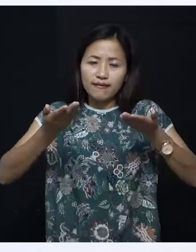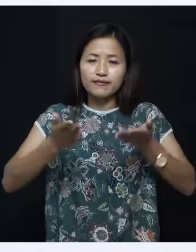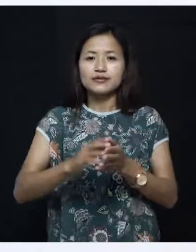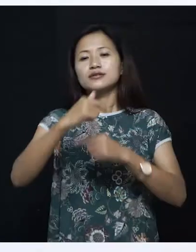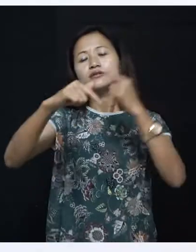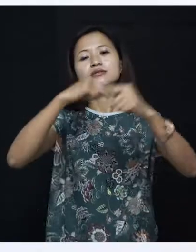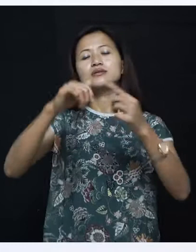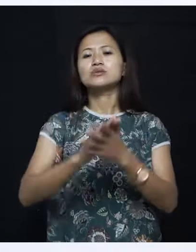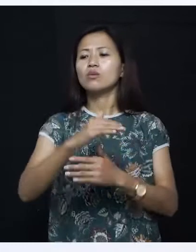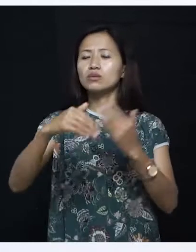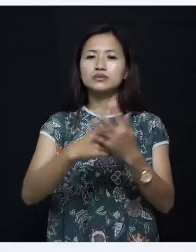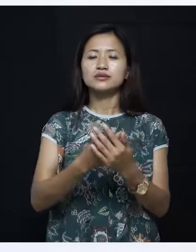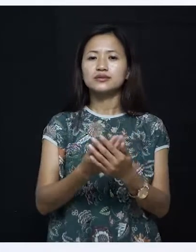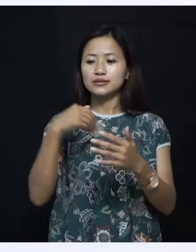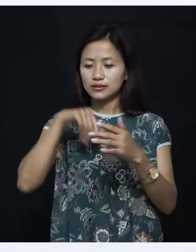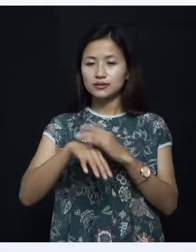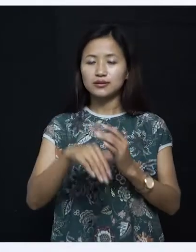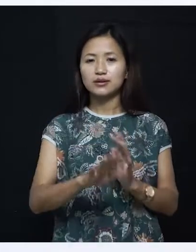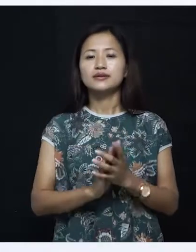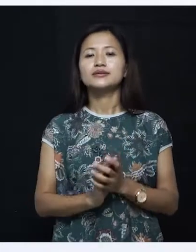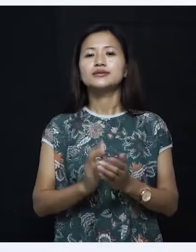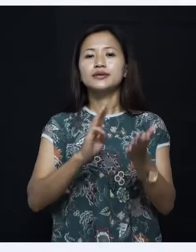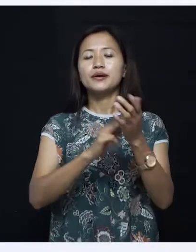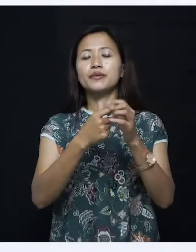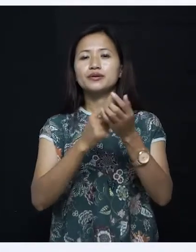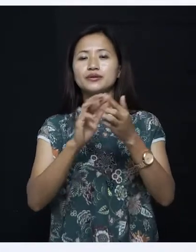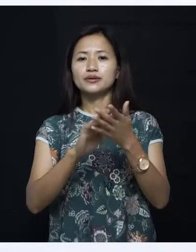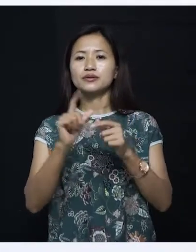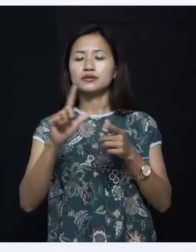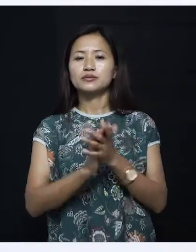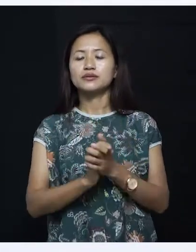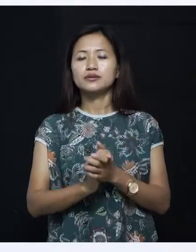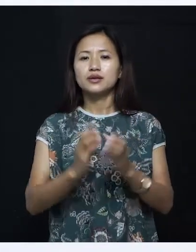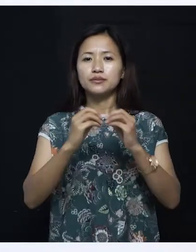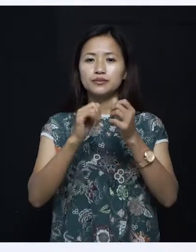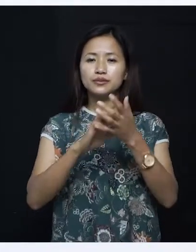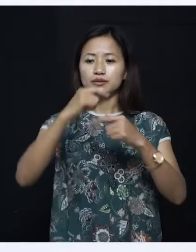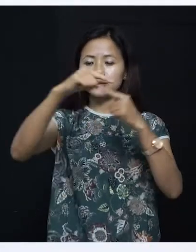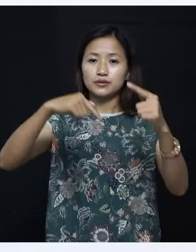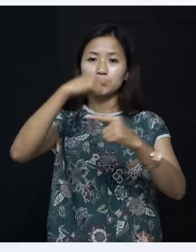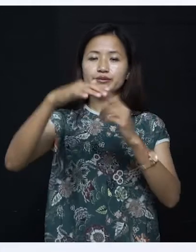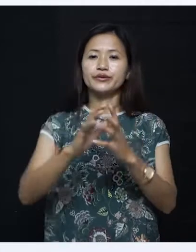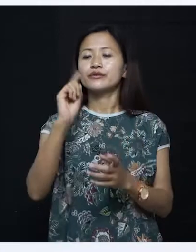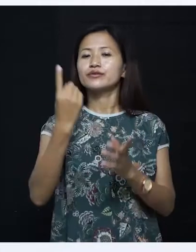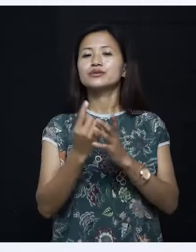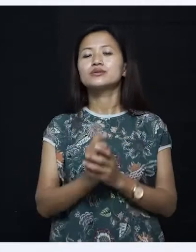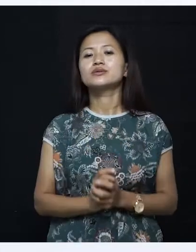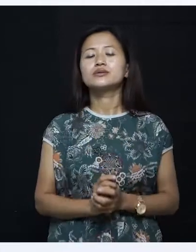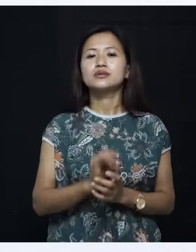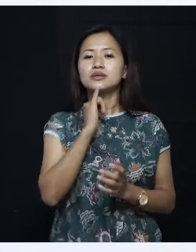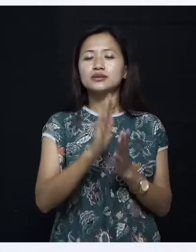industry. So all these are under the mineral based industries. Okay, so here the first one is, we have